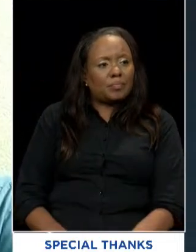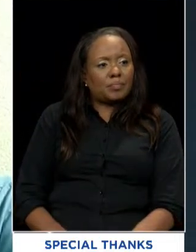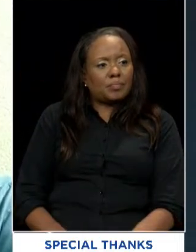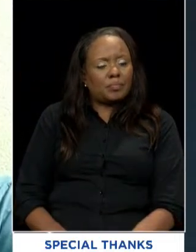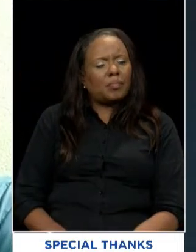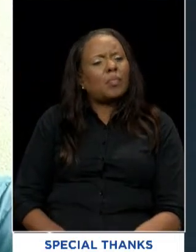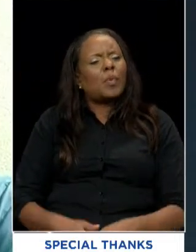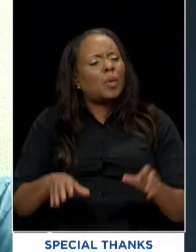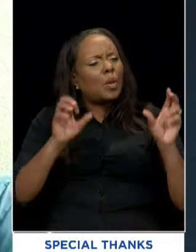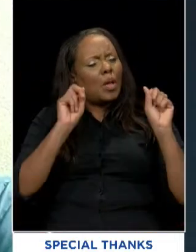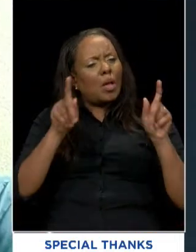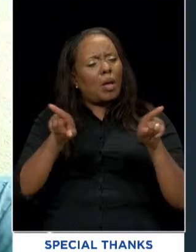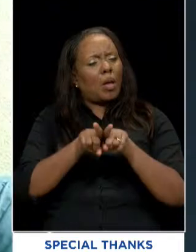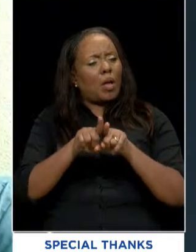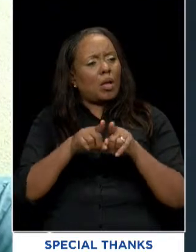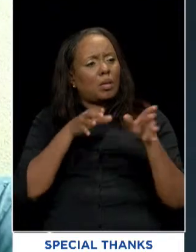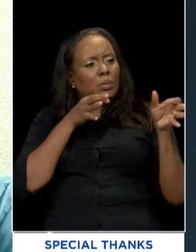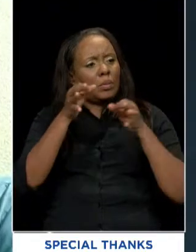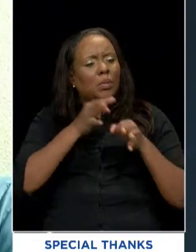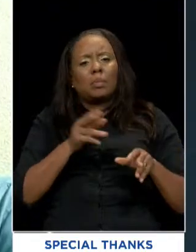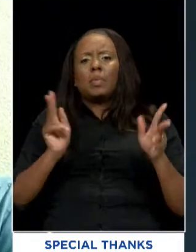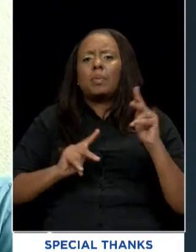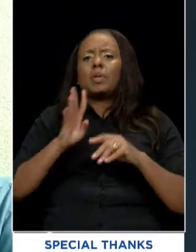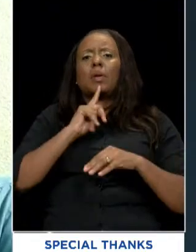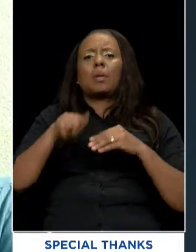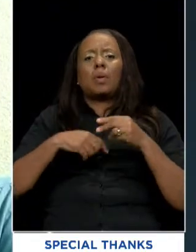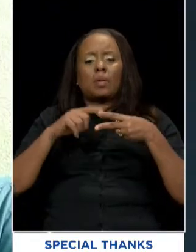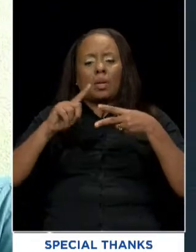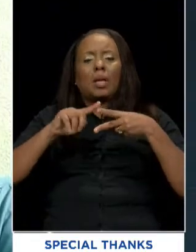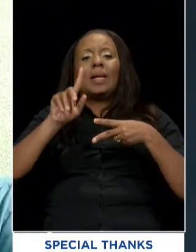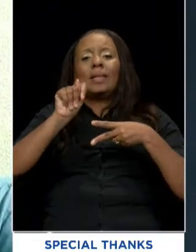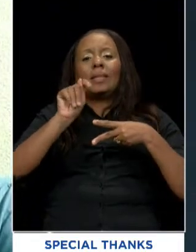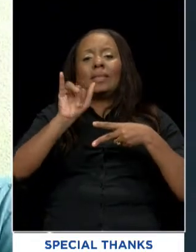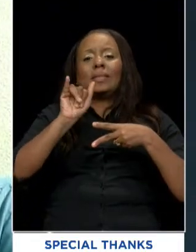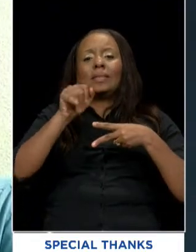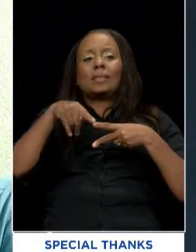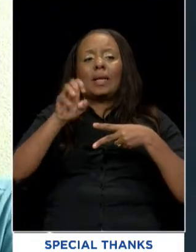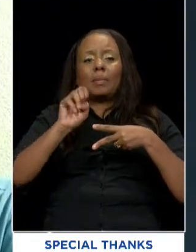basic concepts. People hear about type 1 and type 2 diabetes.